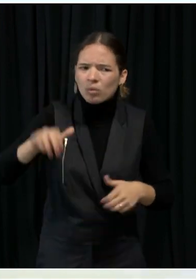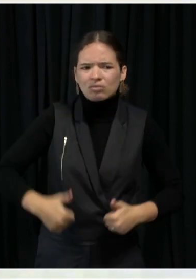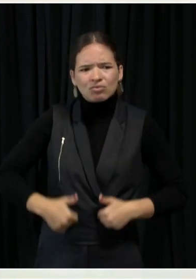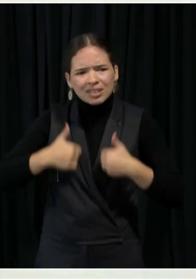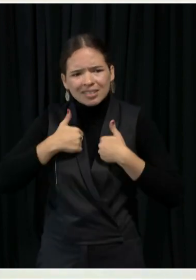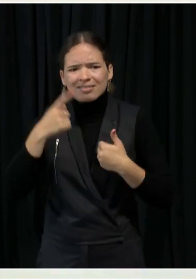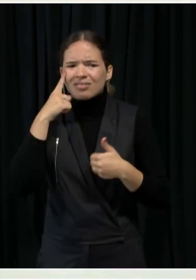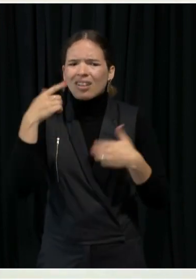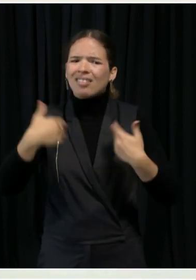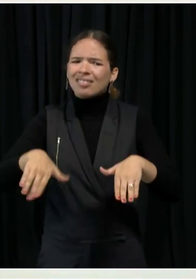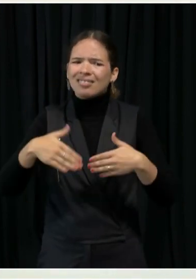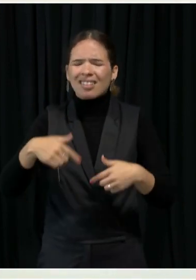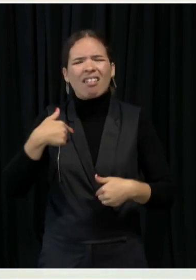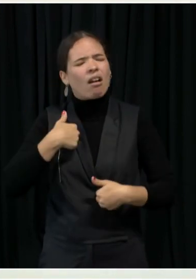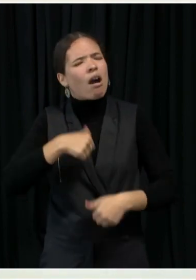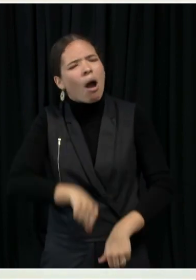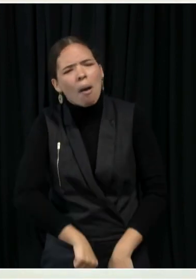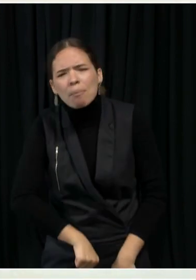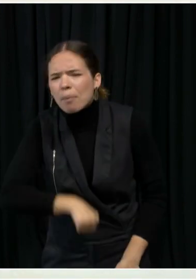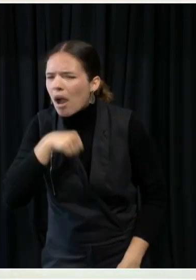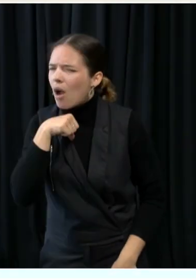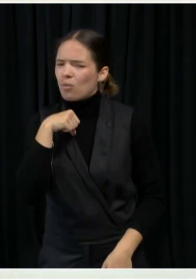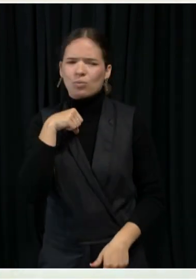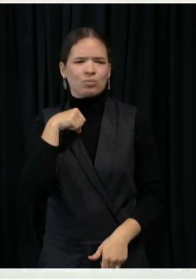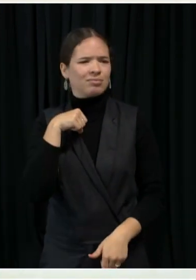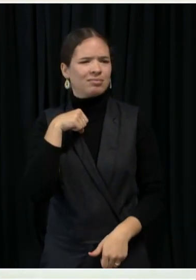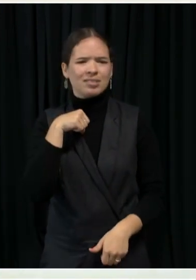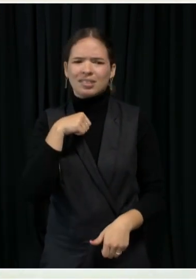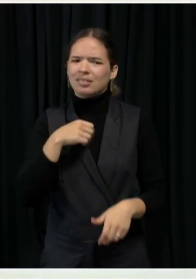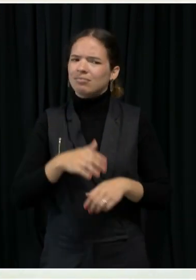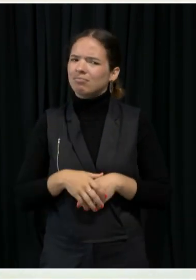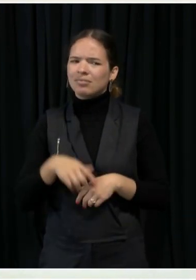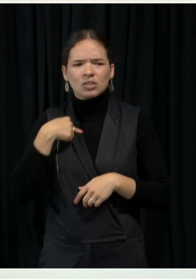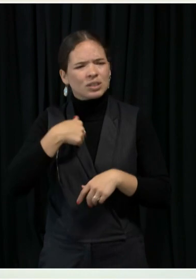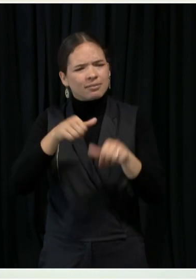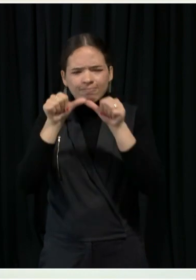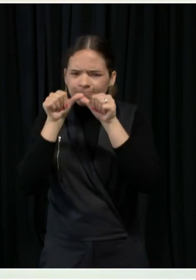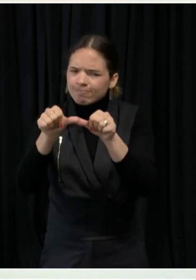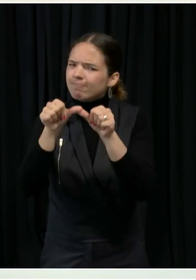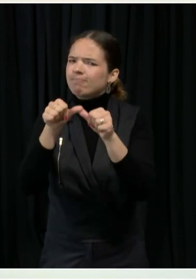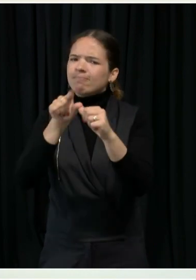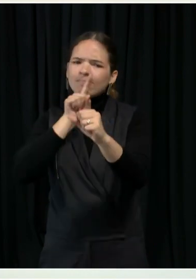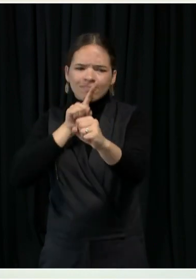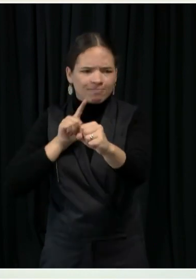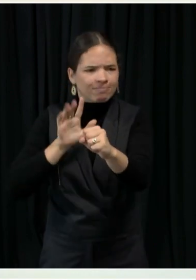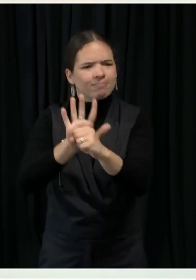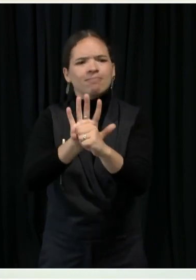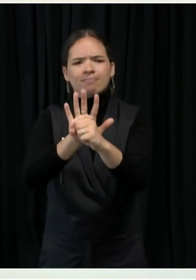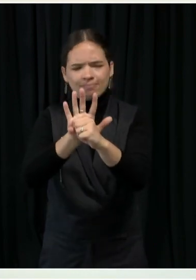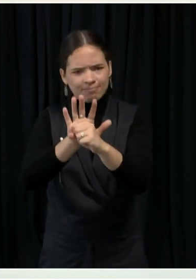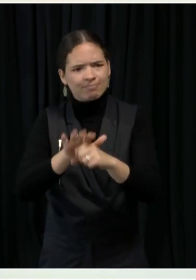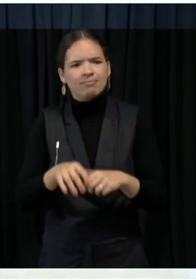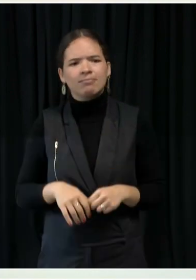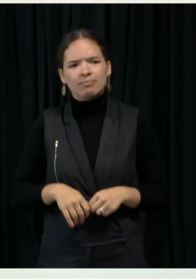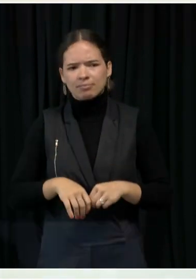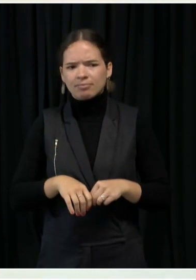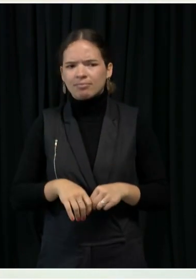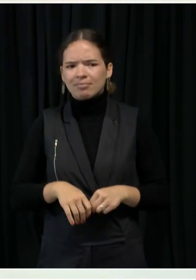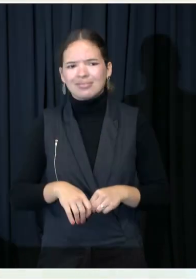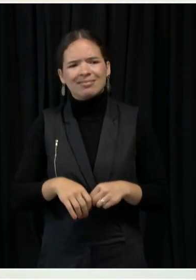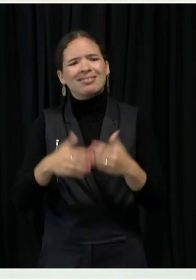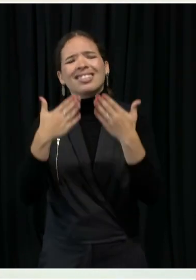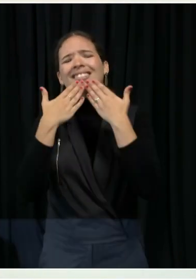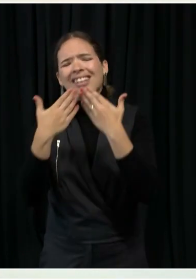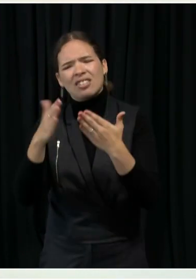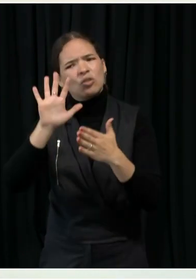am proud that we have kept our promises, and I want to thank you for taking that leap of faith. I want to thank